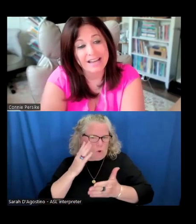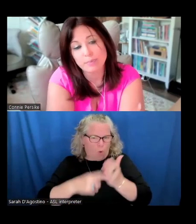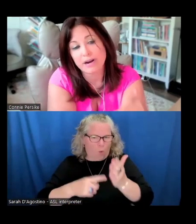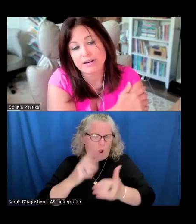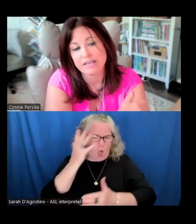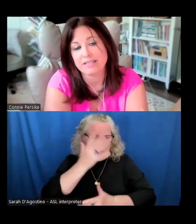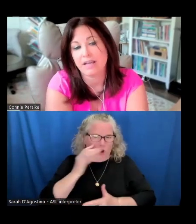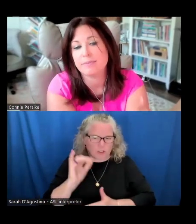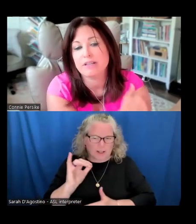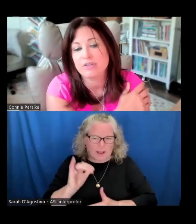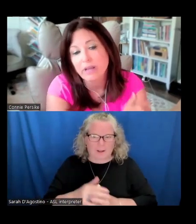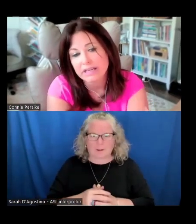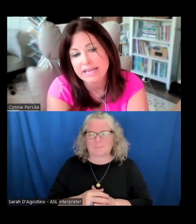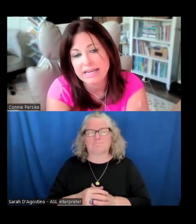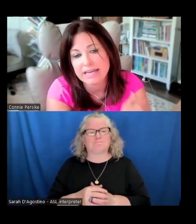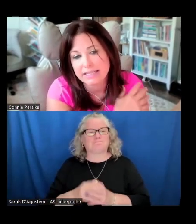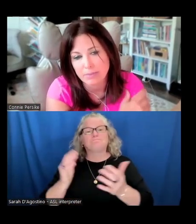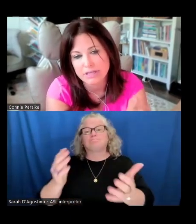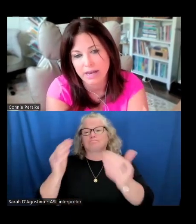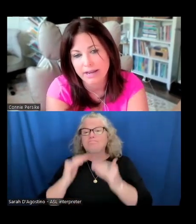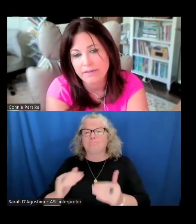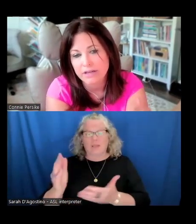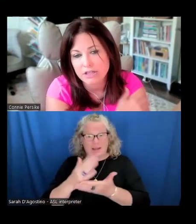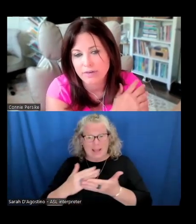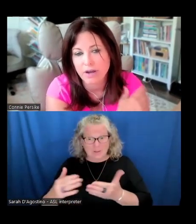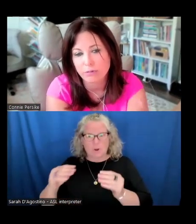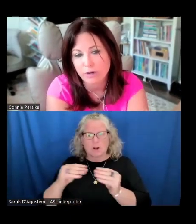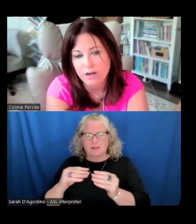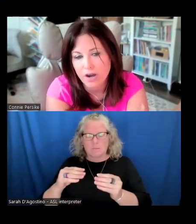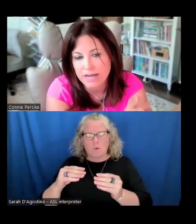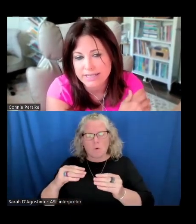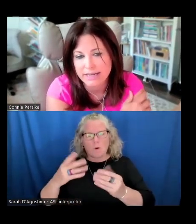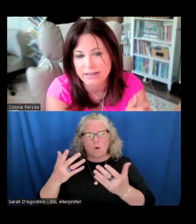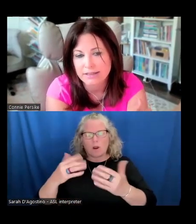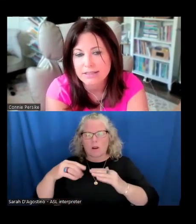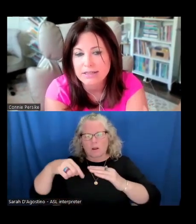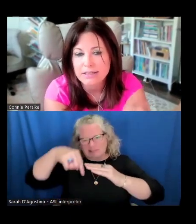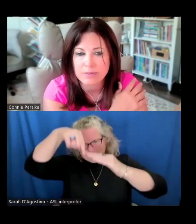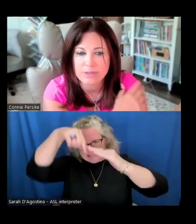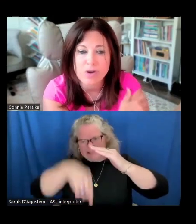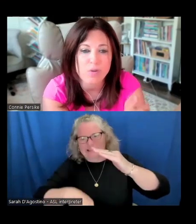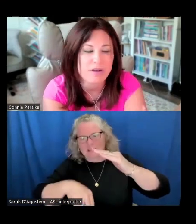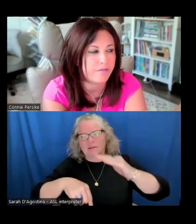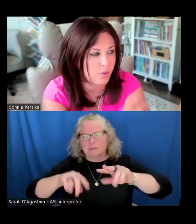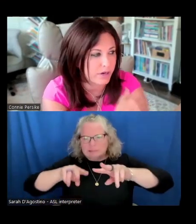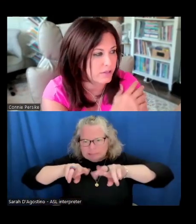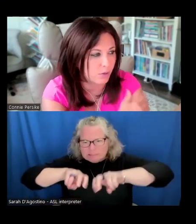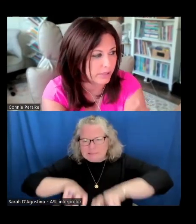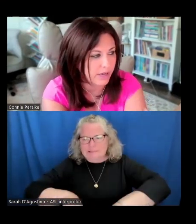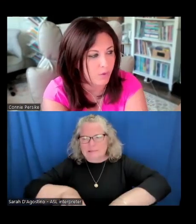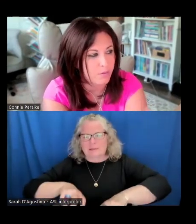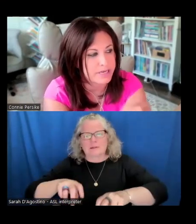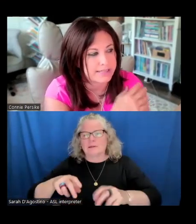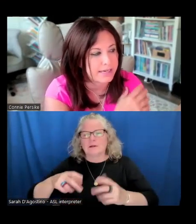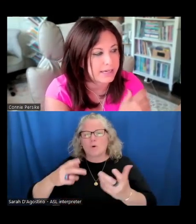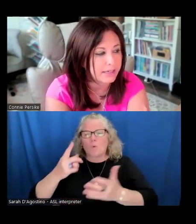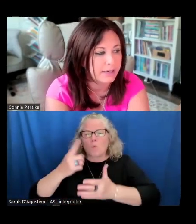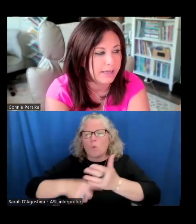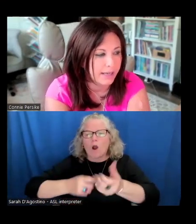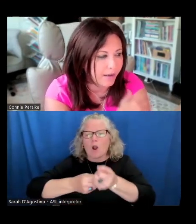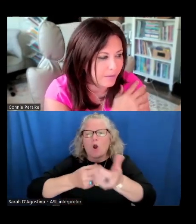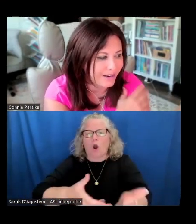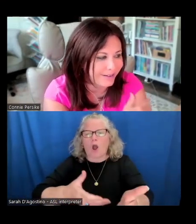then the next part of the assessment is really taking a deep dive into a root cause analysis. We don't want to focus only on what we